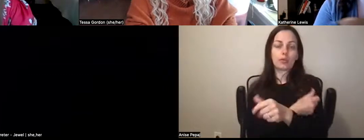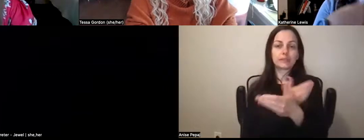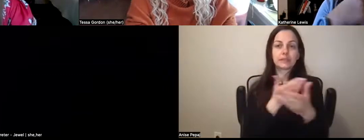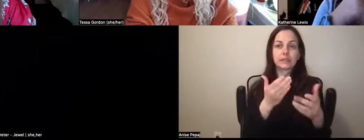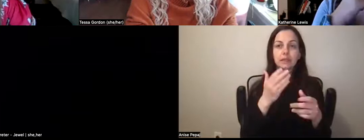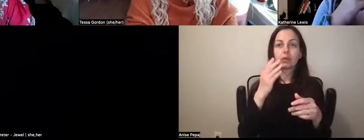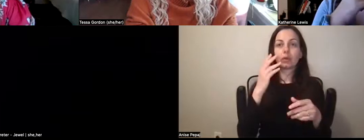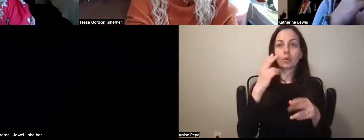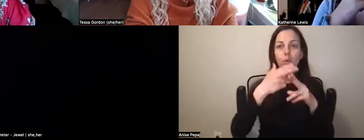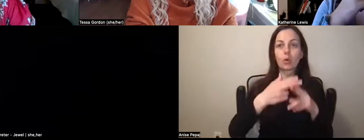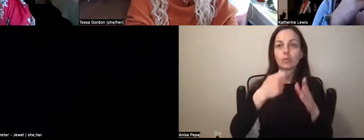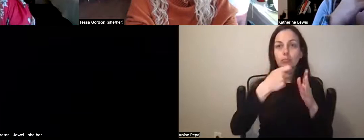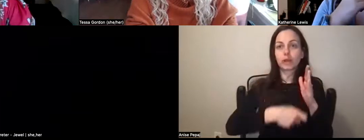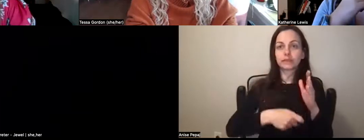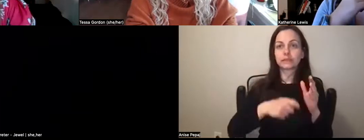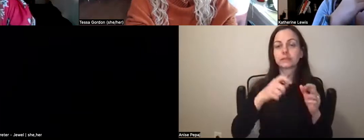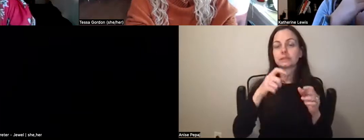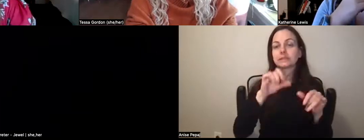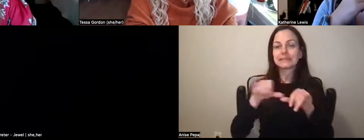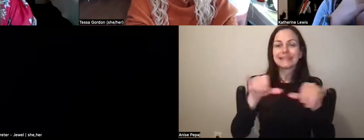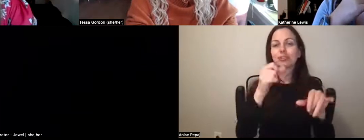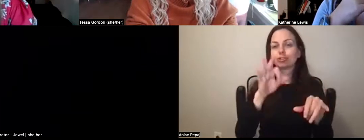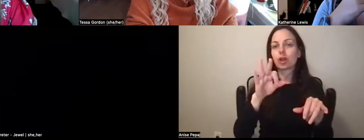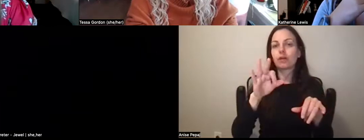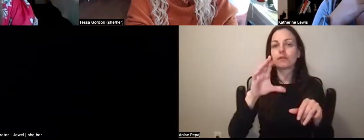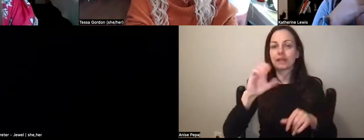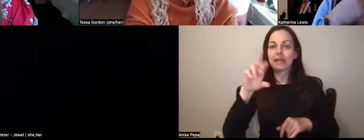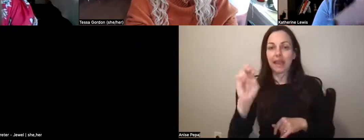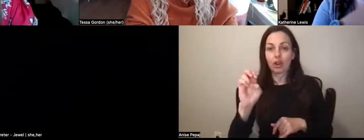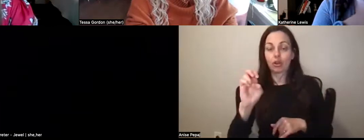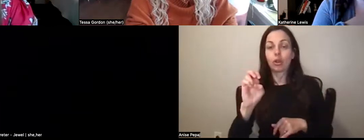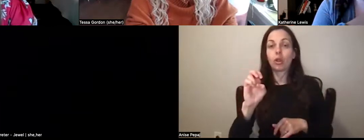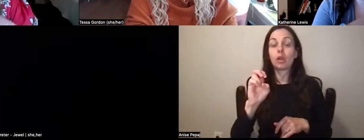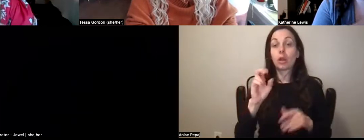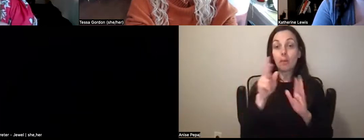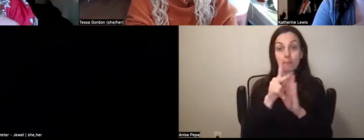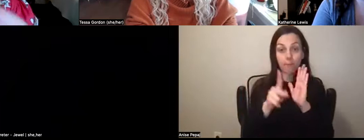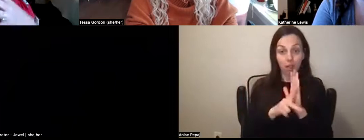of care. These are policies that hospitals can use to